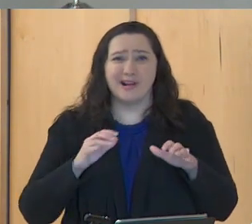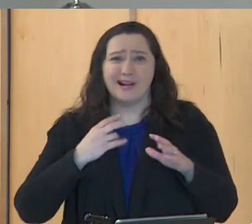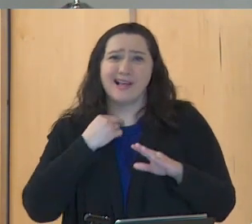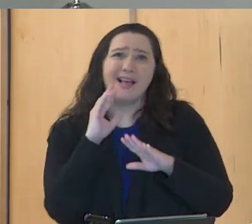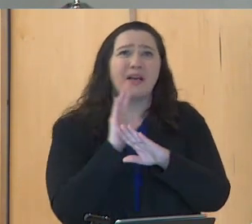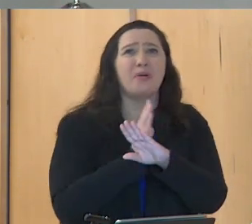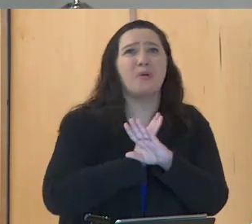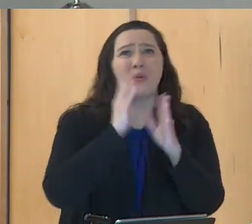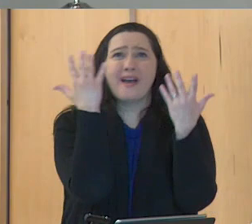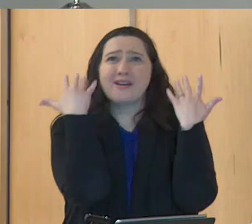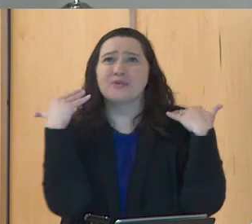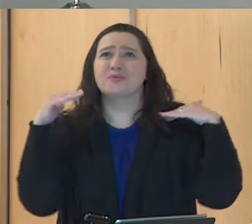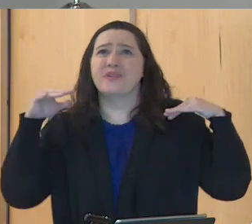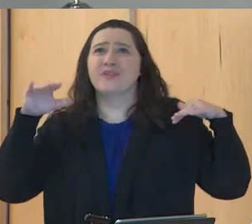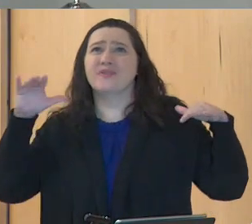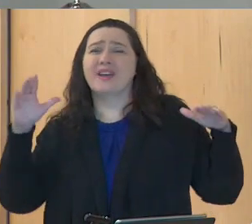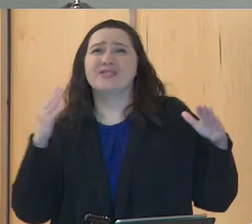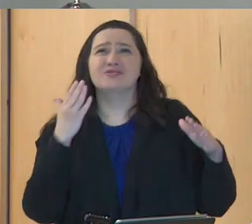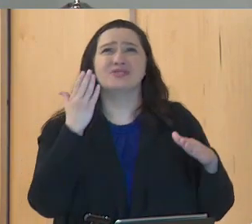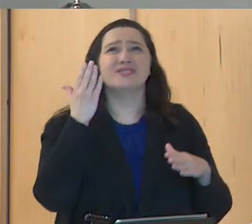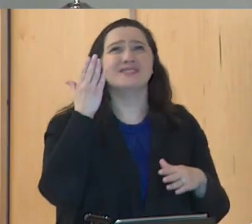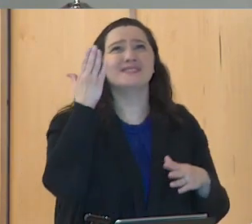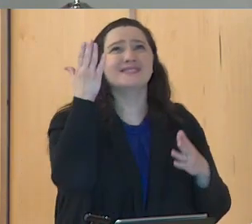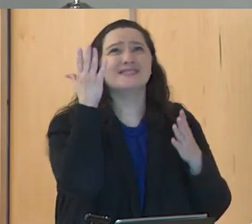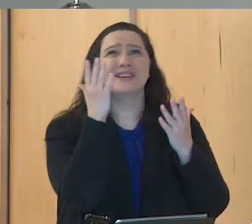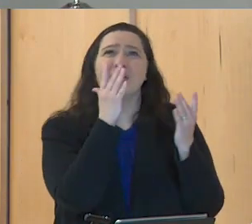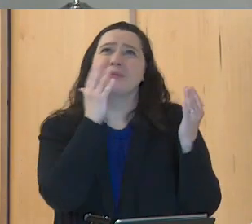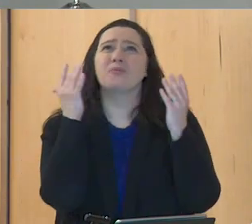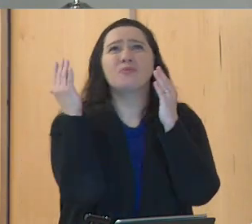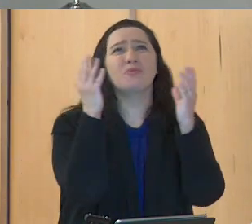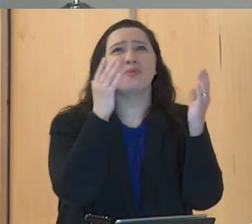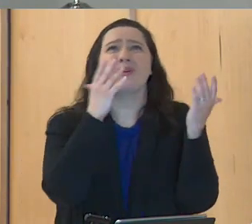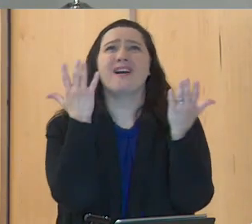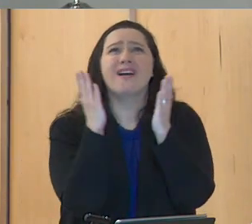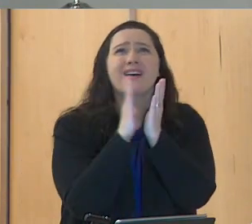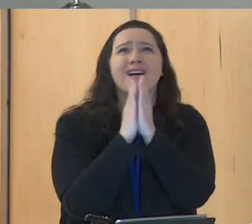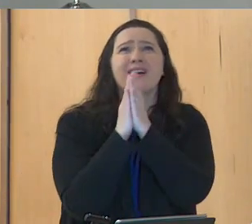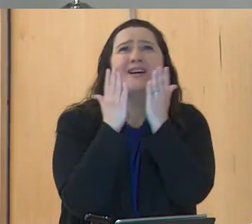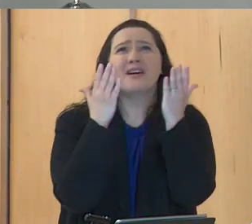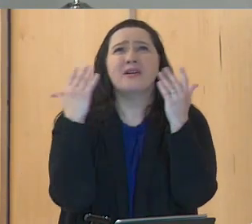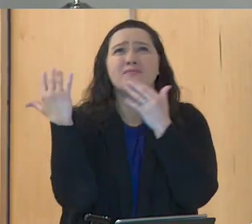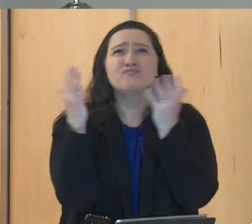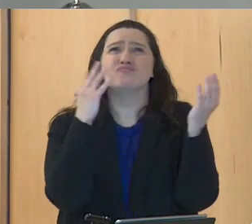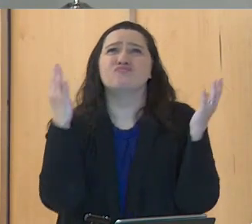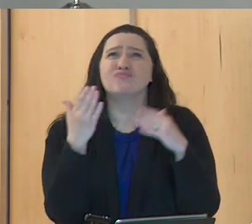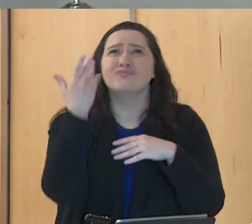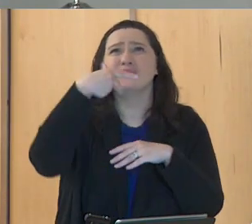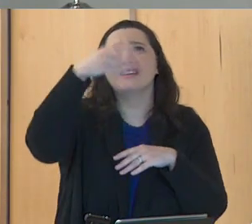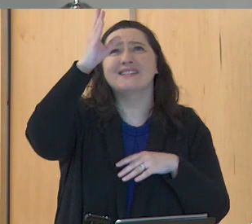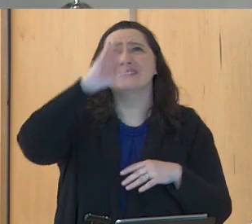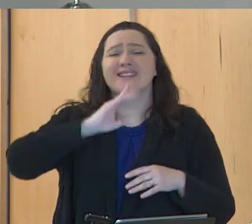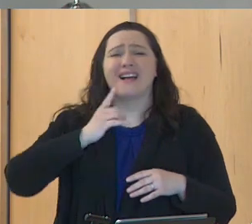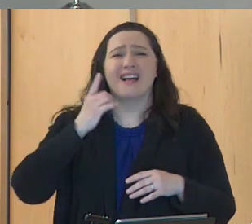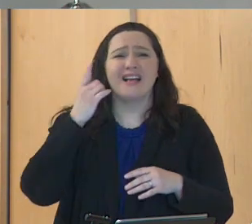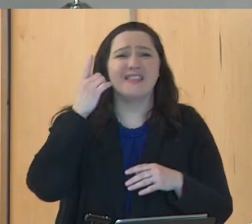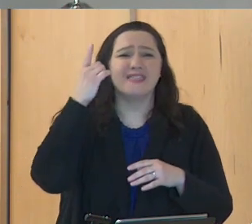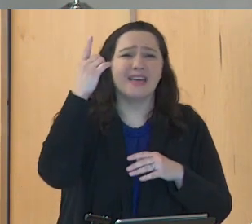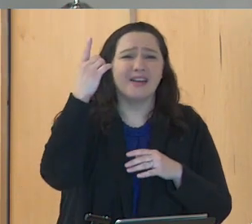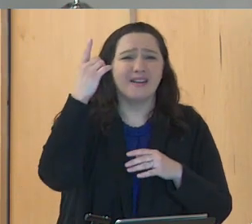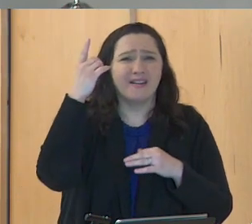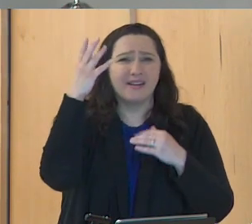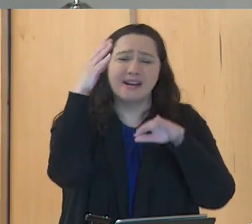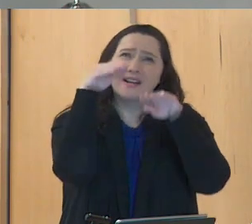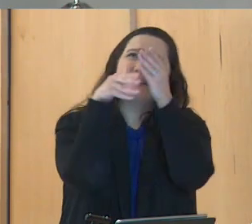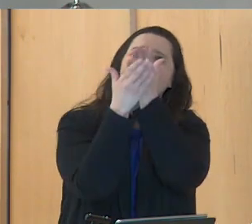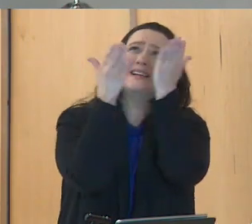of angels, sing praise to God in heaven above. And our Savior deserves